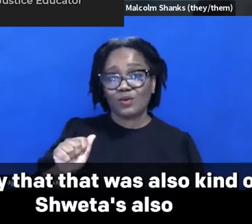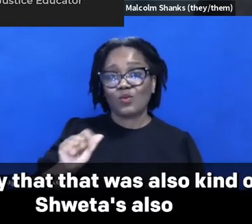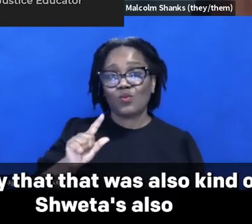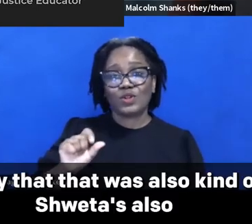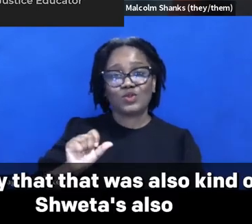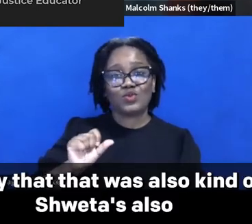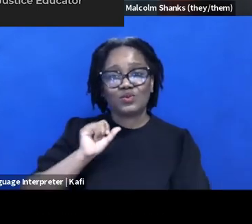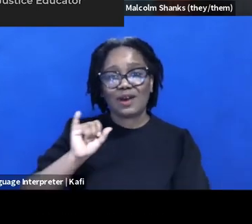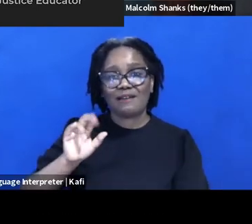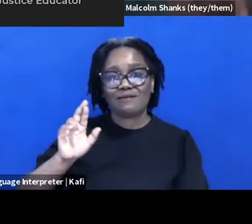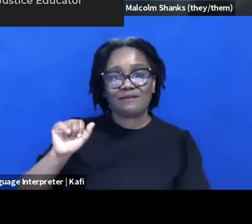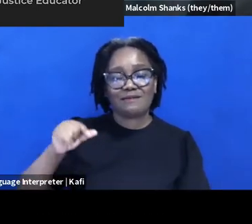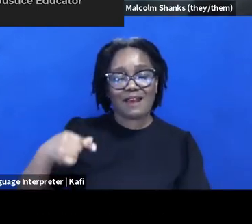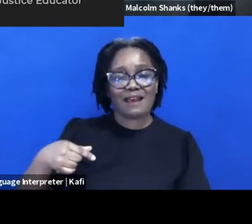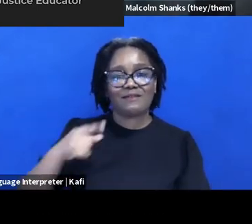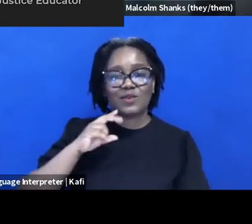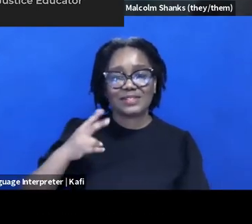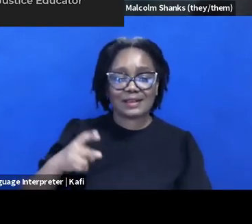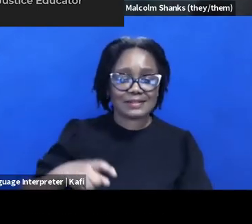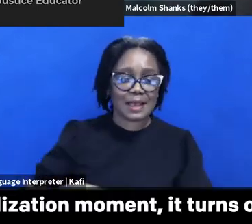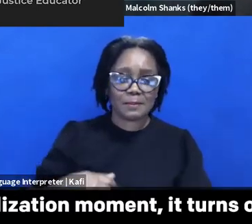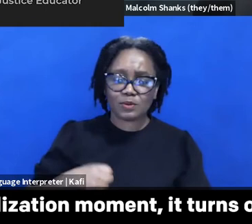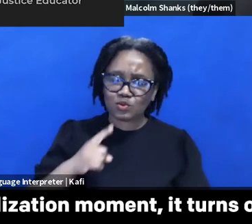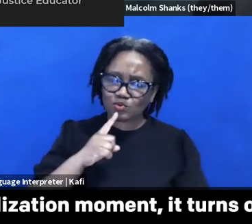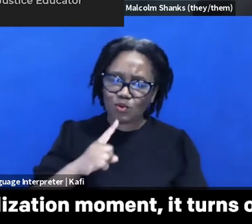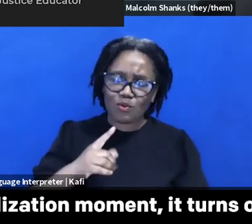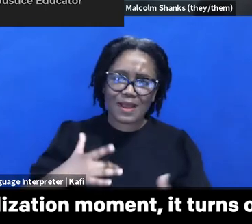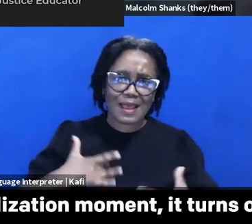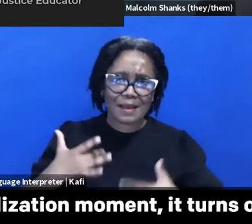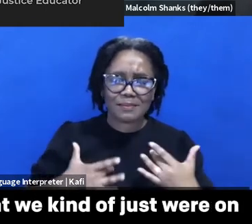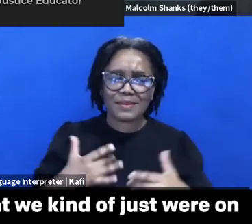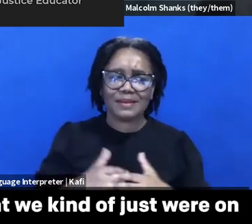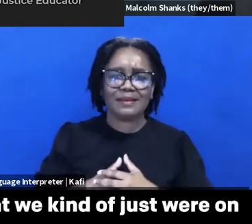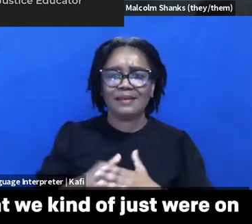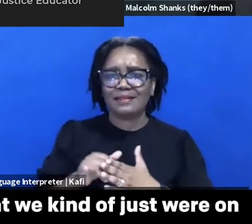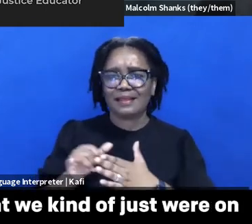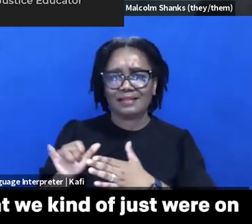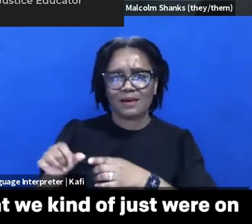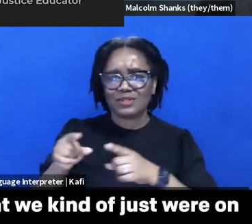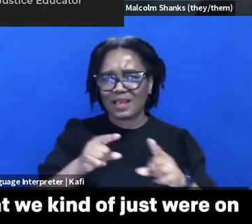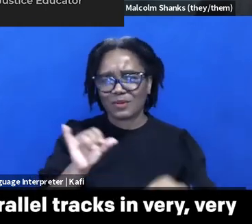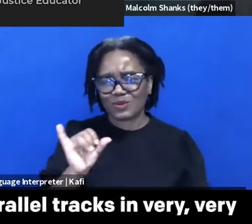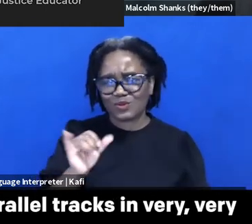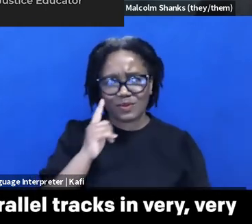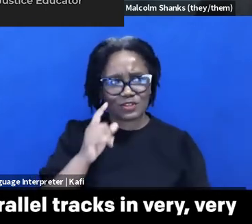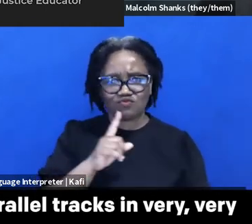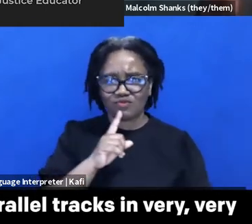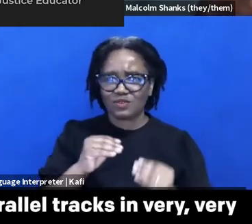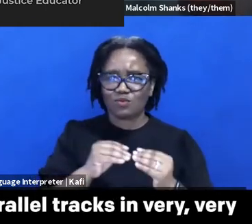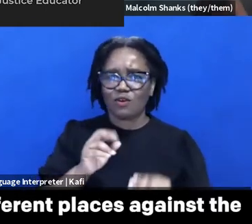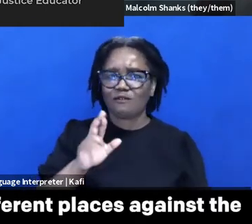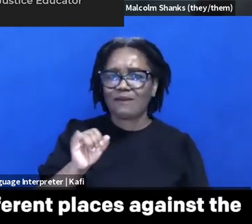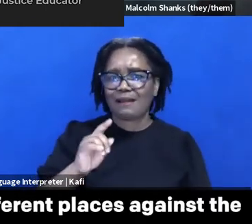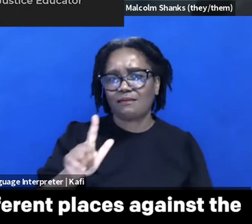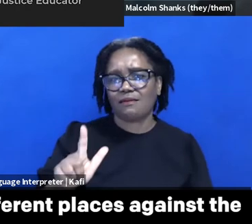I'm just was so happy that that was also kind of Shweta's also radicalization moment. It turns out that we kind of just were